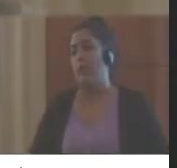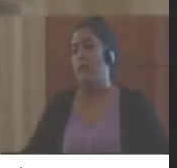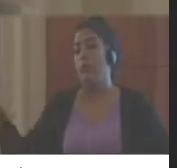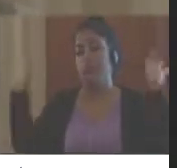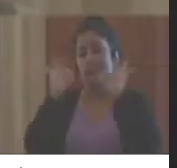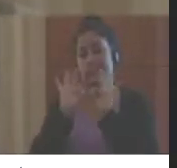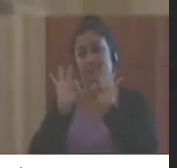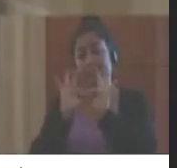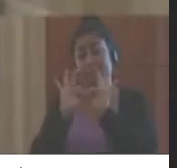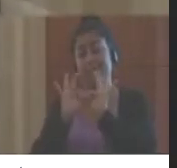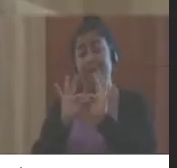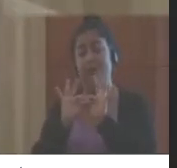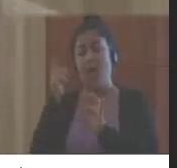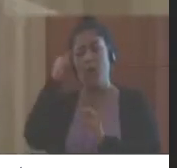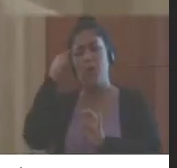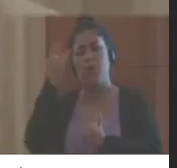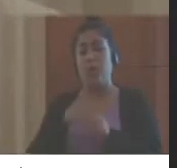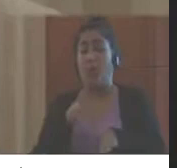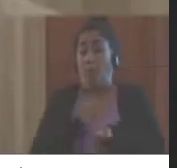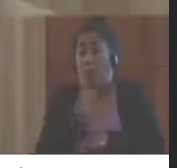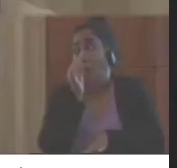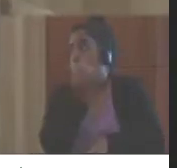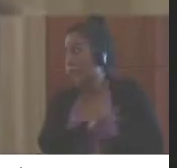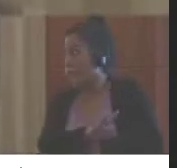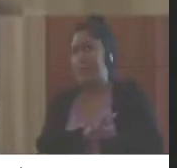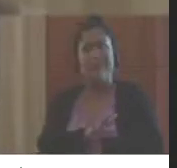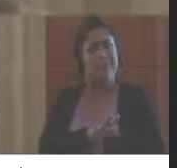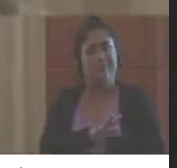safety is a huge